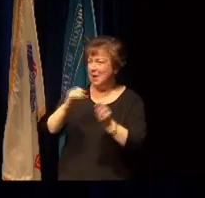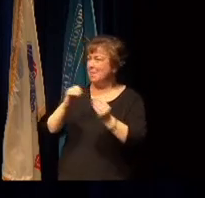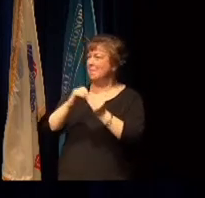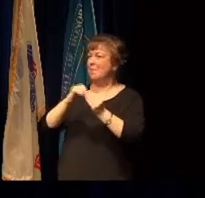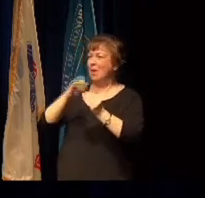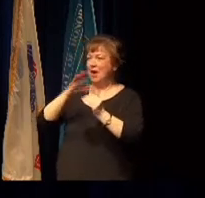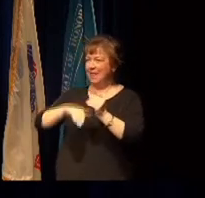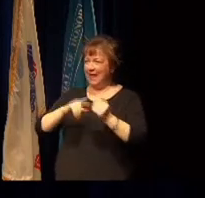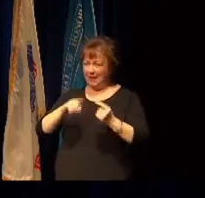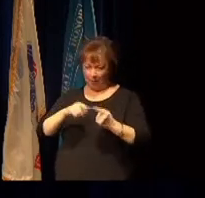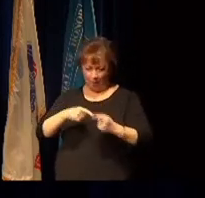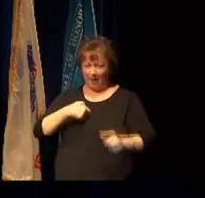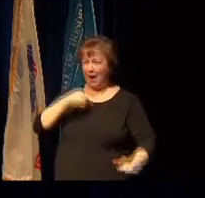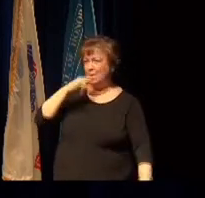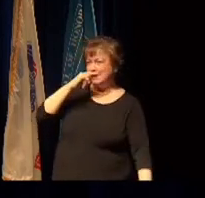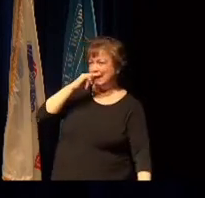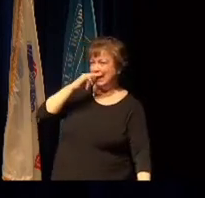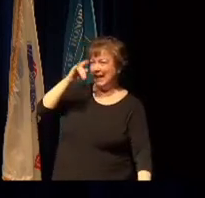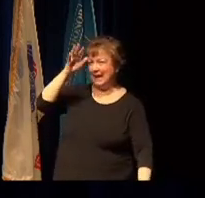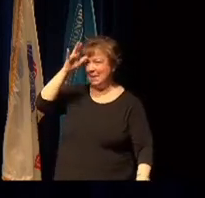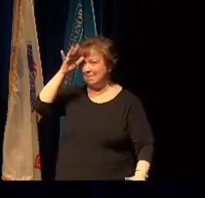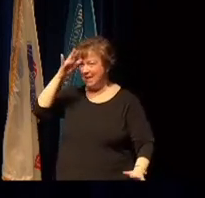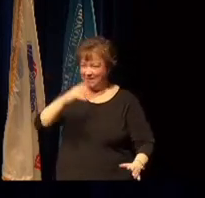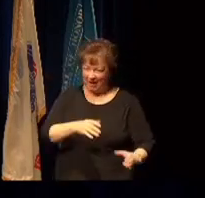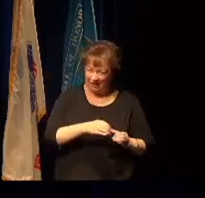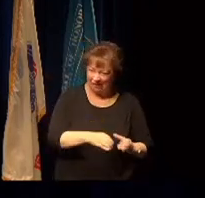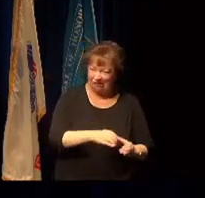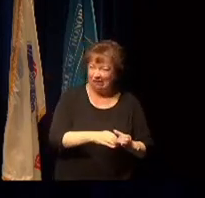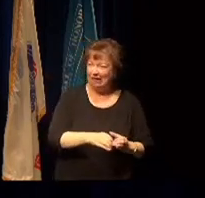more. Number five,